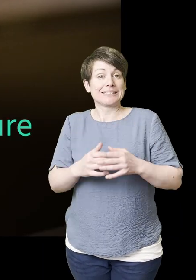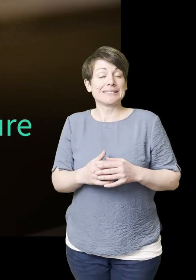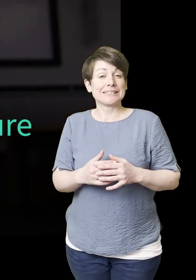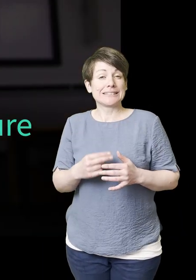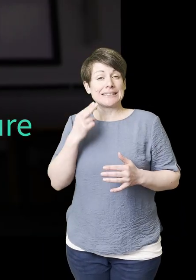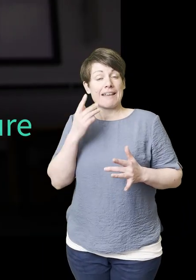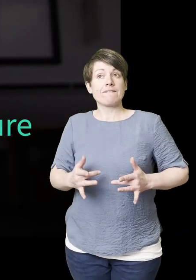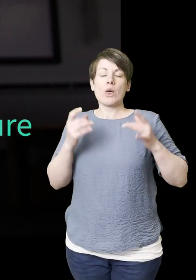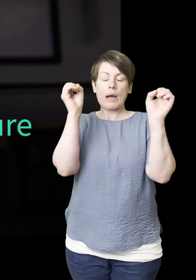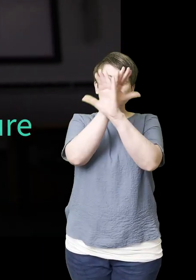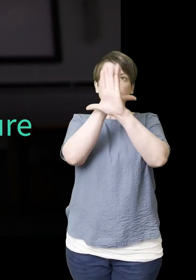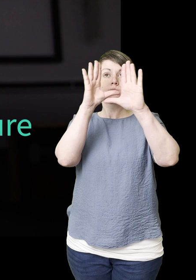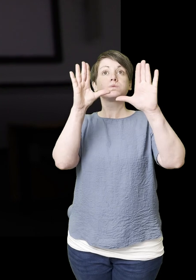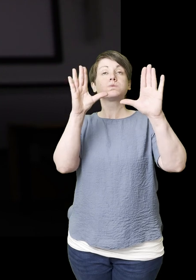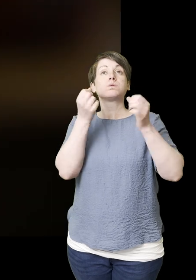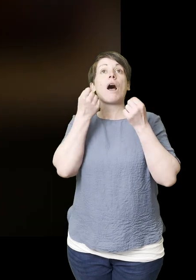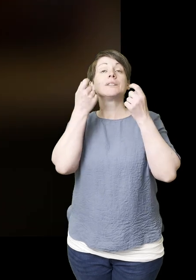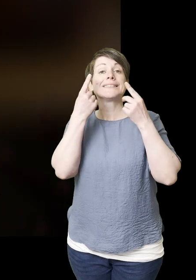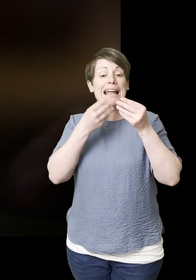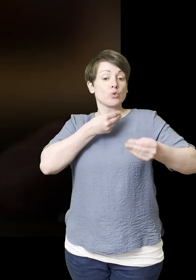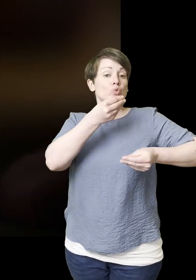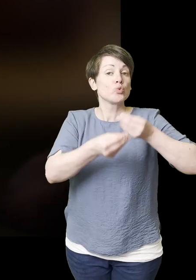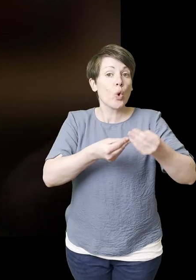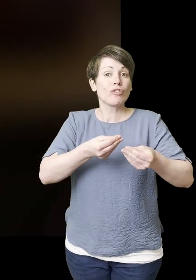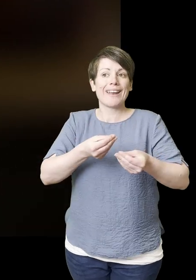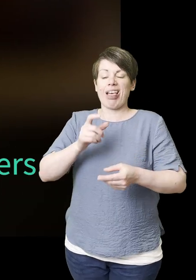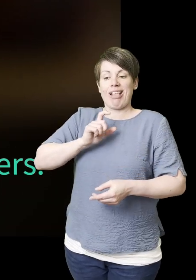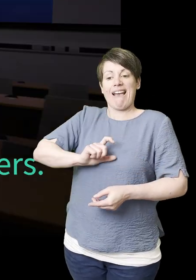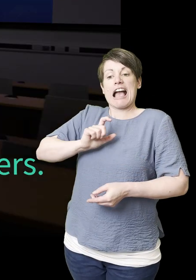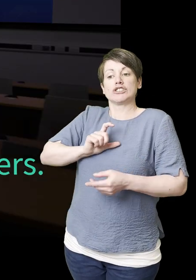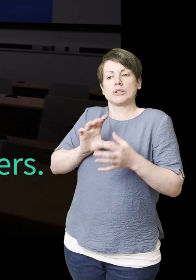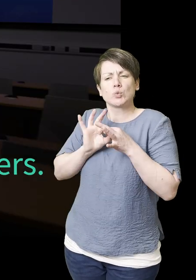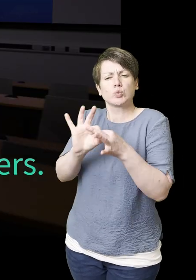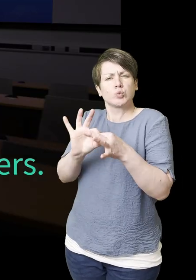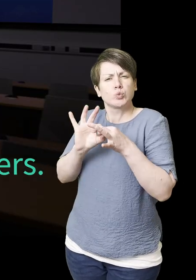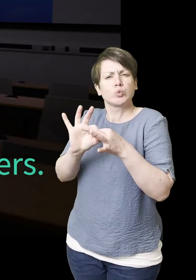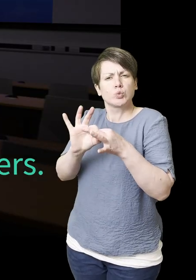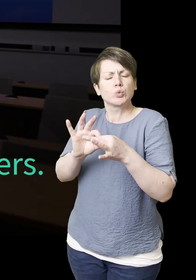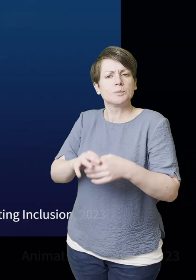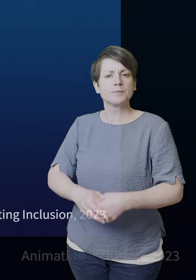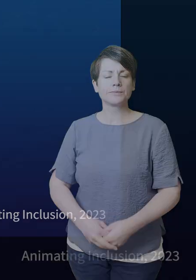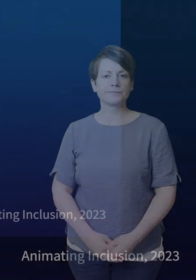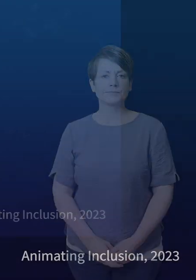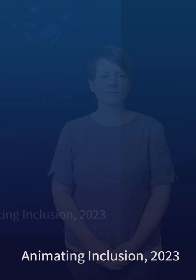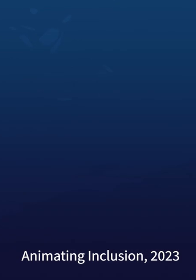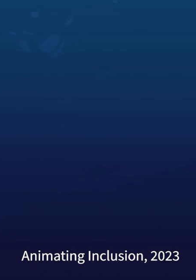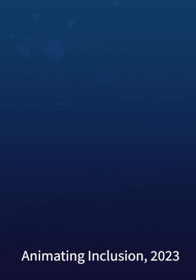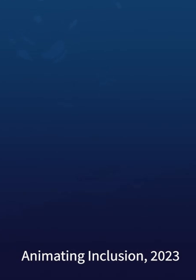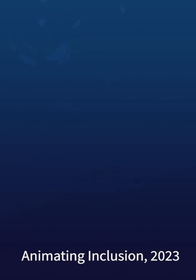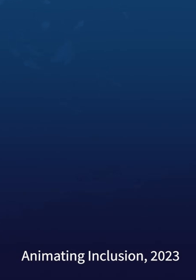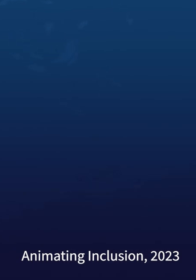they could create a better picture of what was happening, which gave them a better understanding of the plot and a deeper connection to the characters.